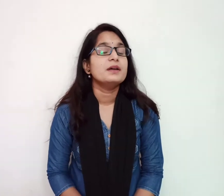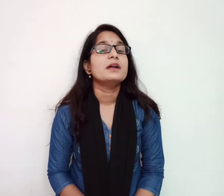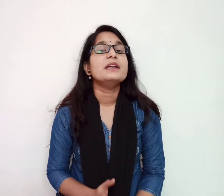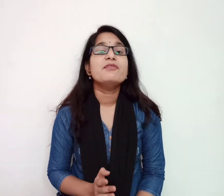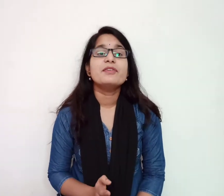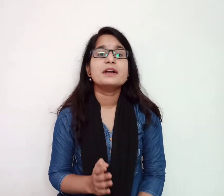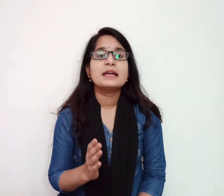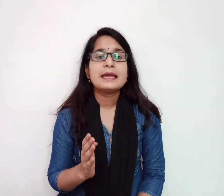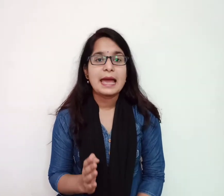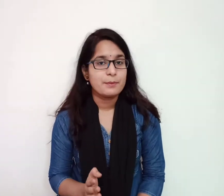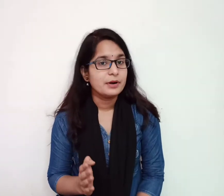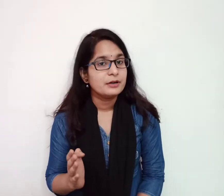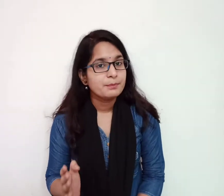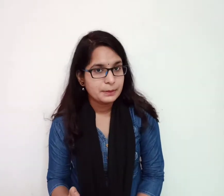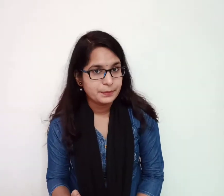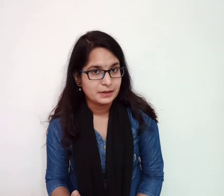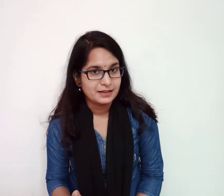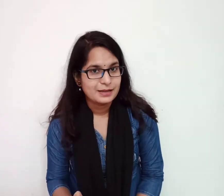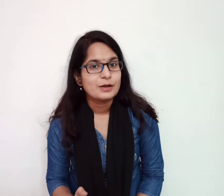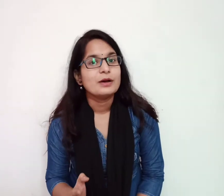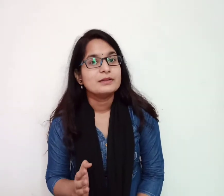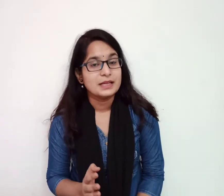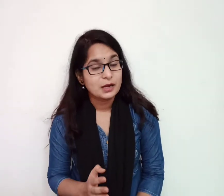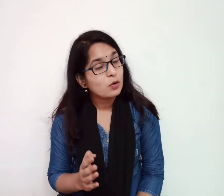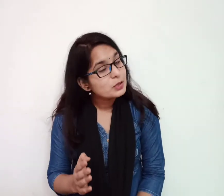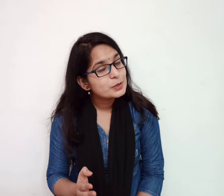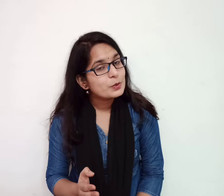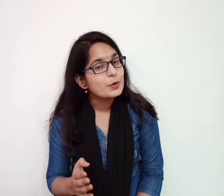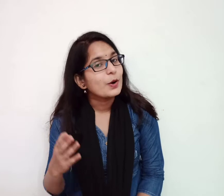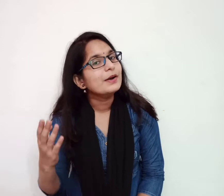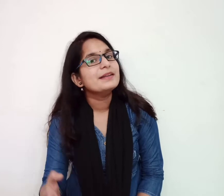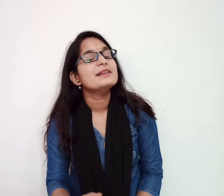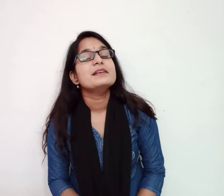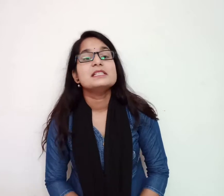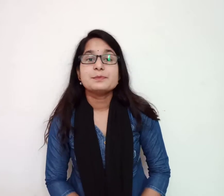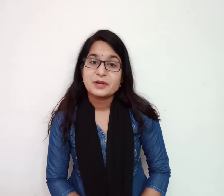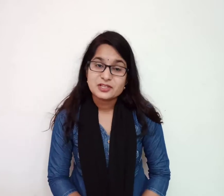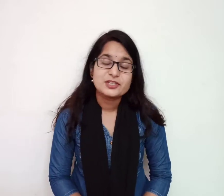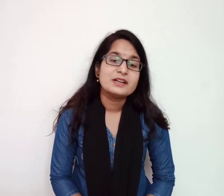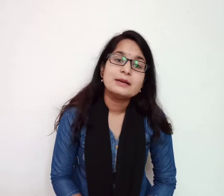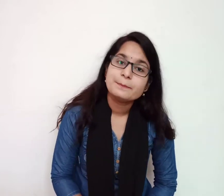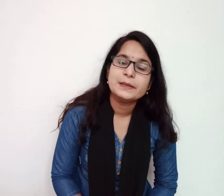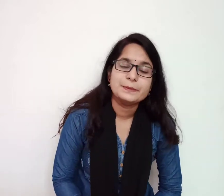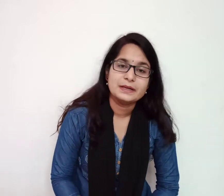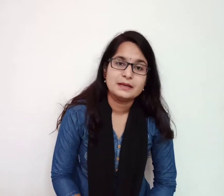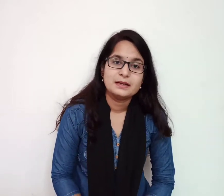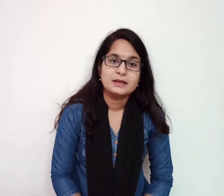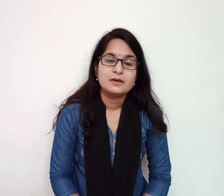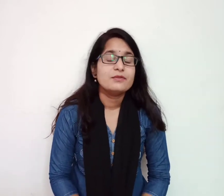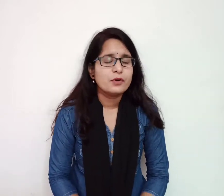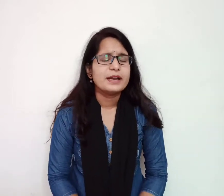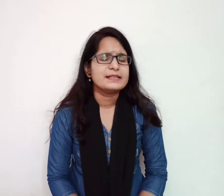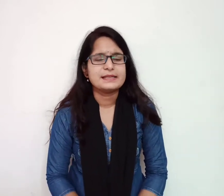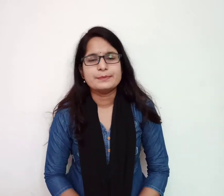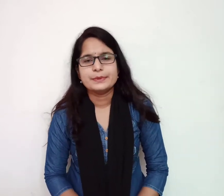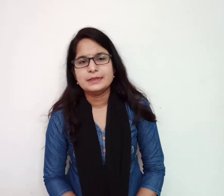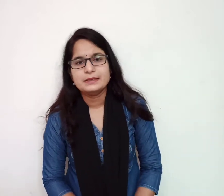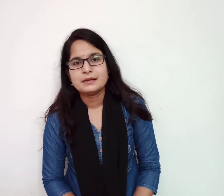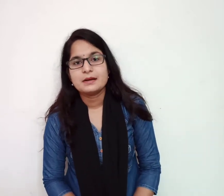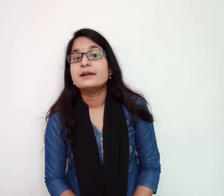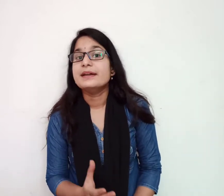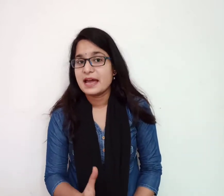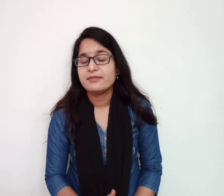called differently abled people. They are also called special people. For